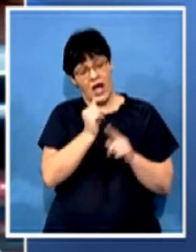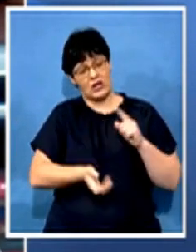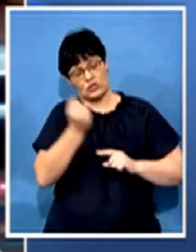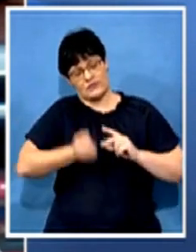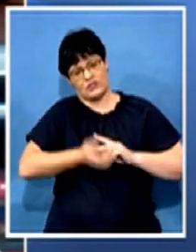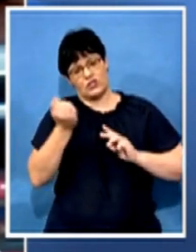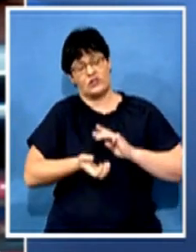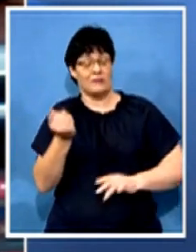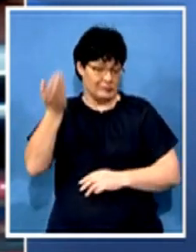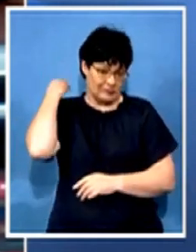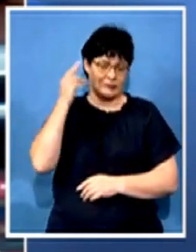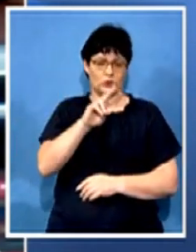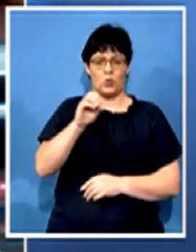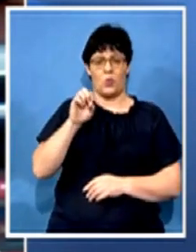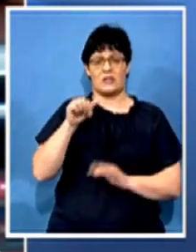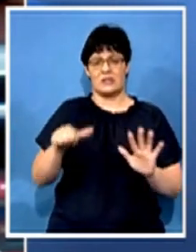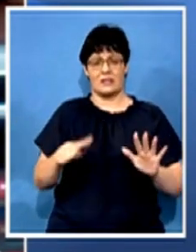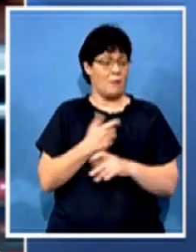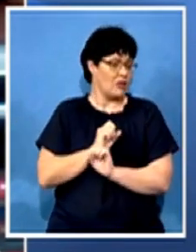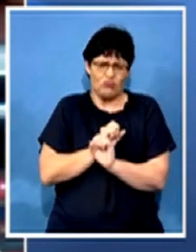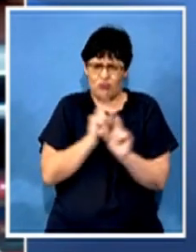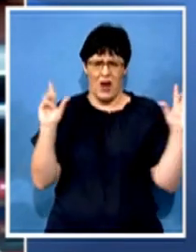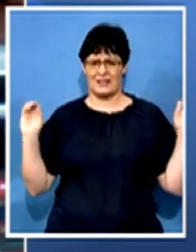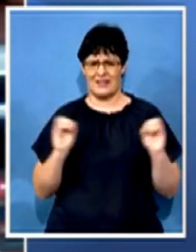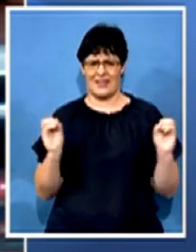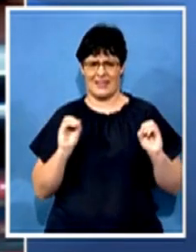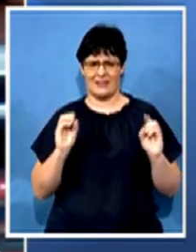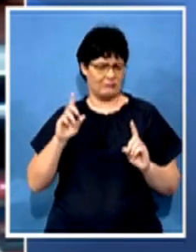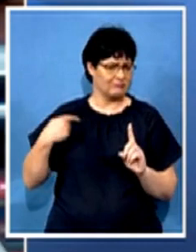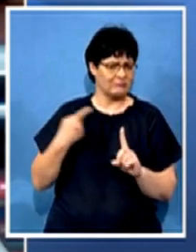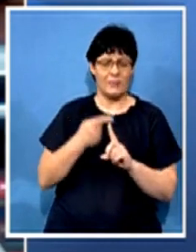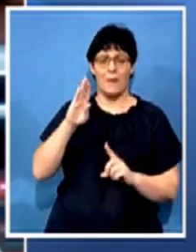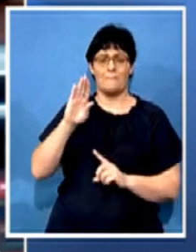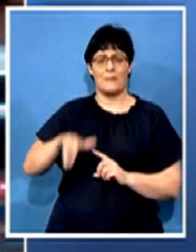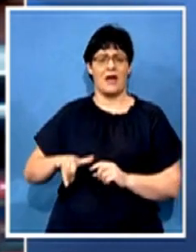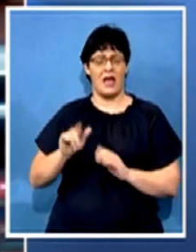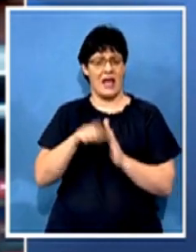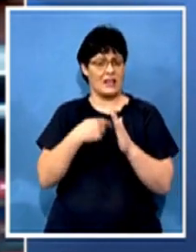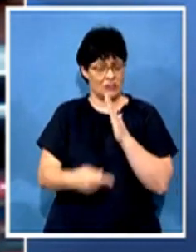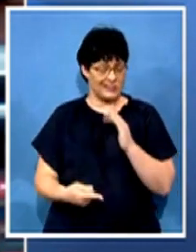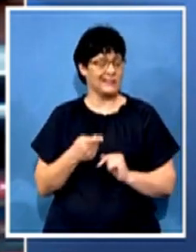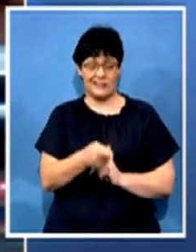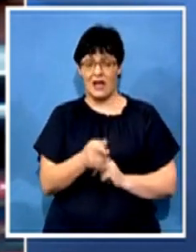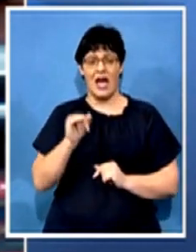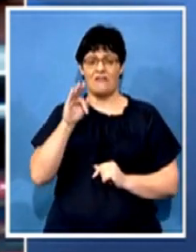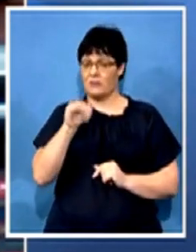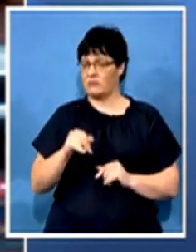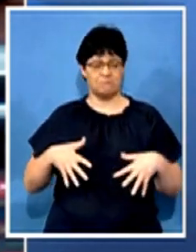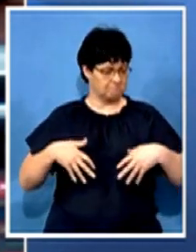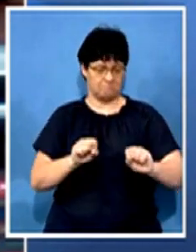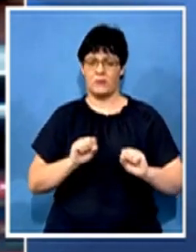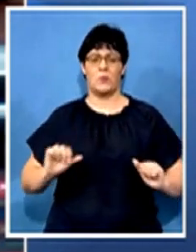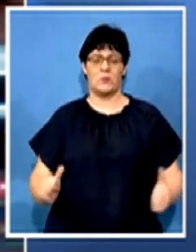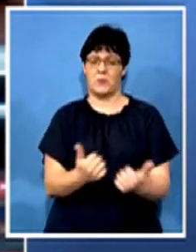as a surprise then that during this by-election, this time around, the IFP seems to be doing very well, as the preliminary results